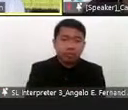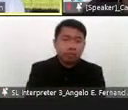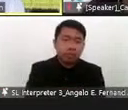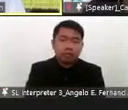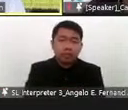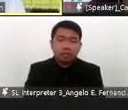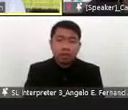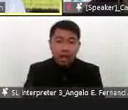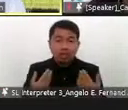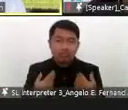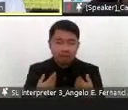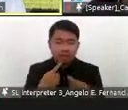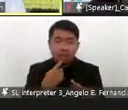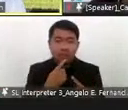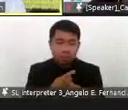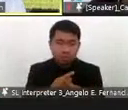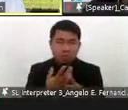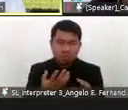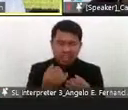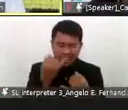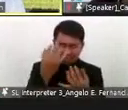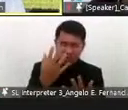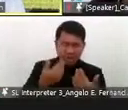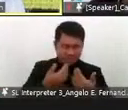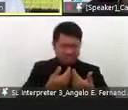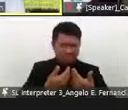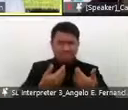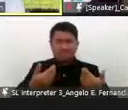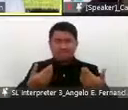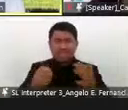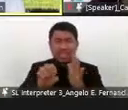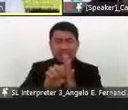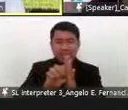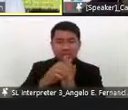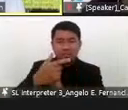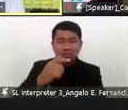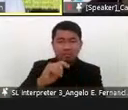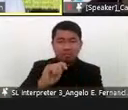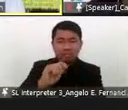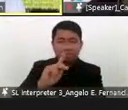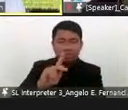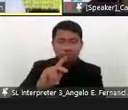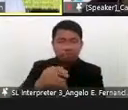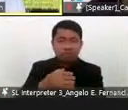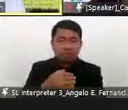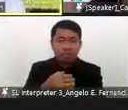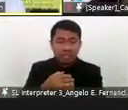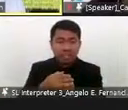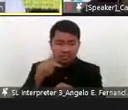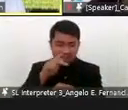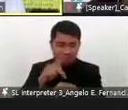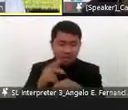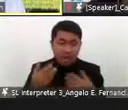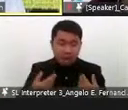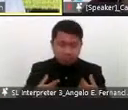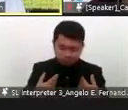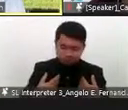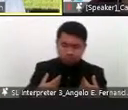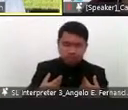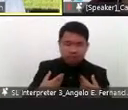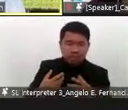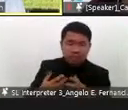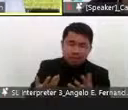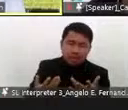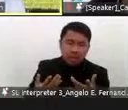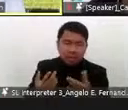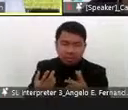There's a real data gap, unfortunately, in global models for the Western Pacific. The Philippines is beginning to catch up to that, but for a long time